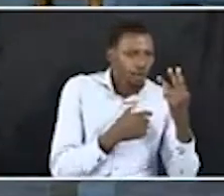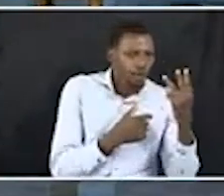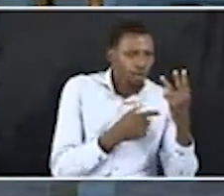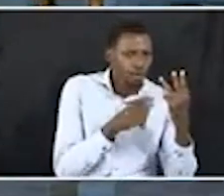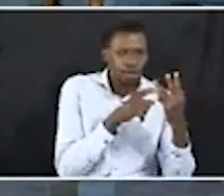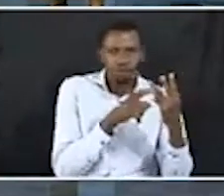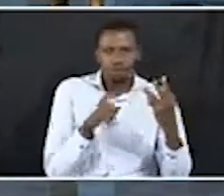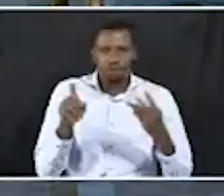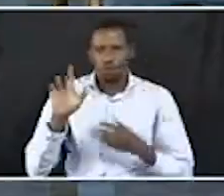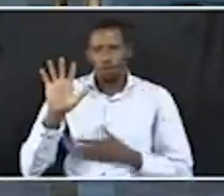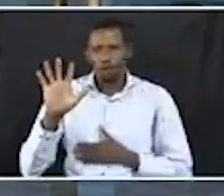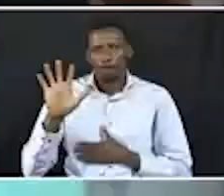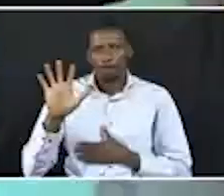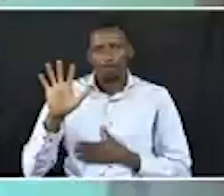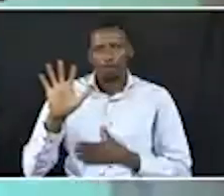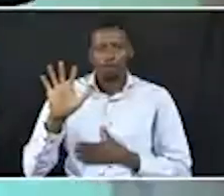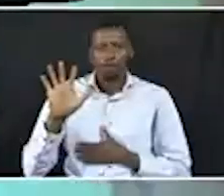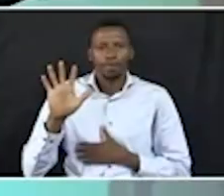3 to 5 years old.